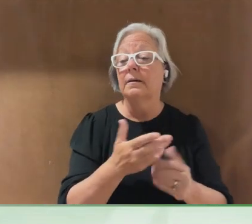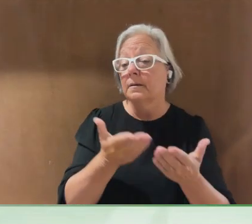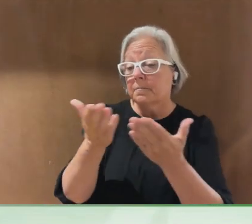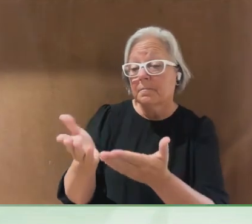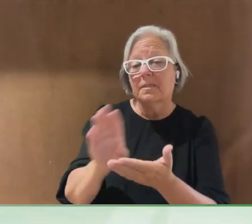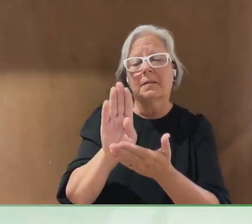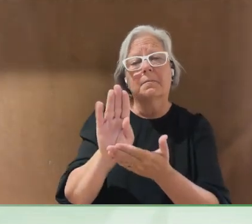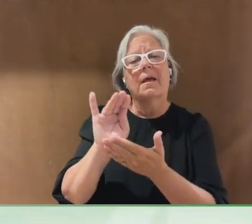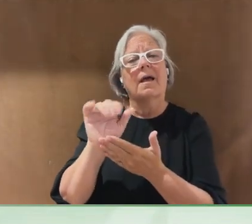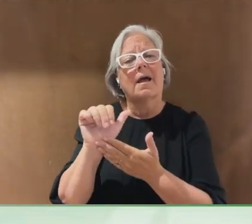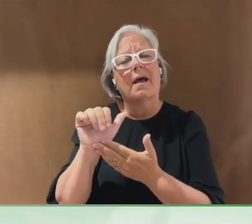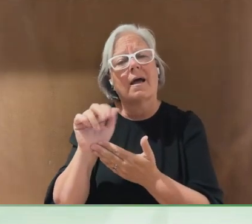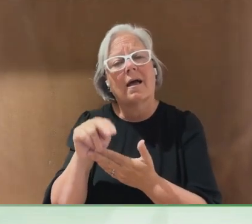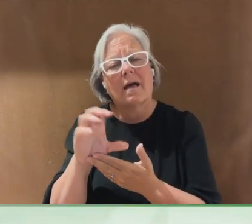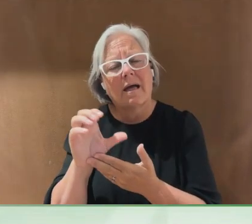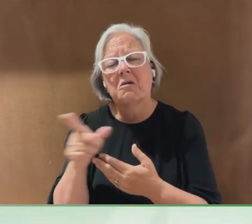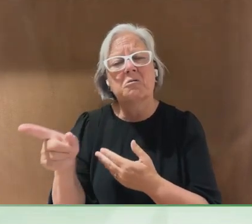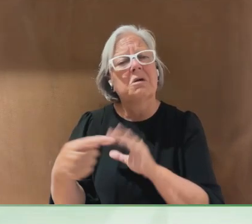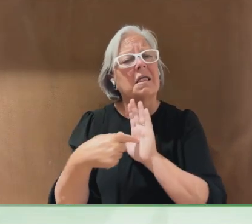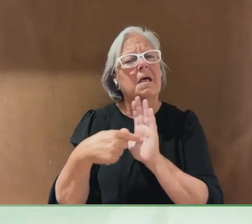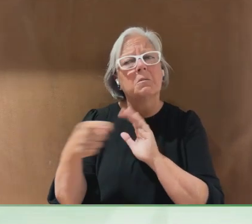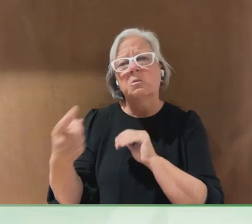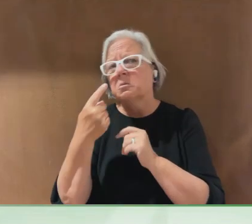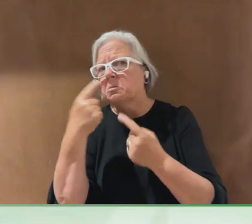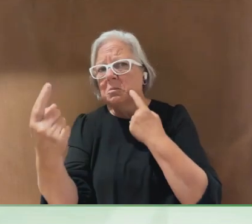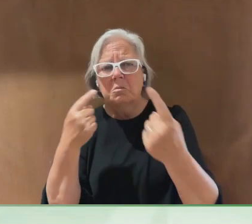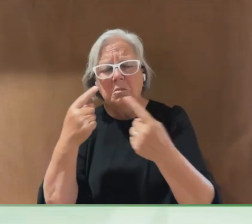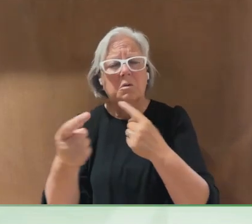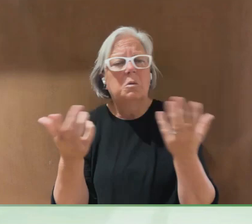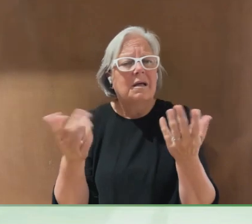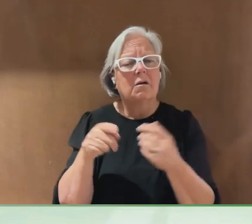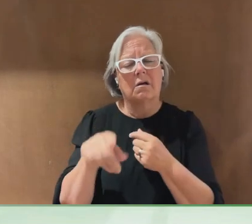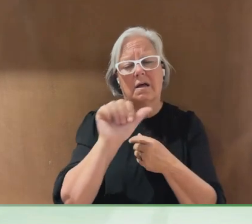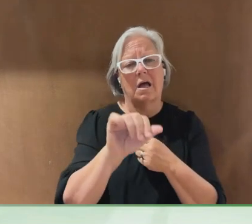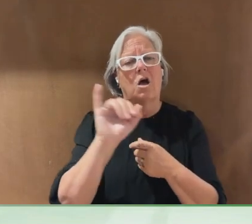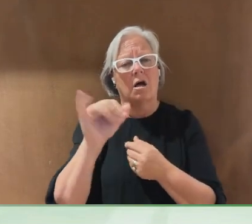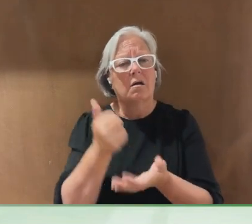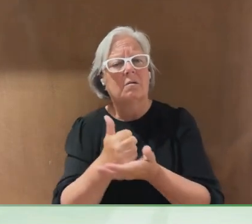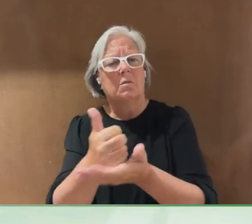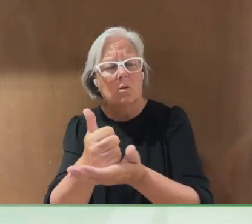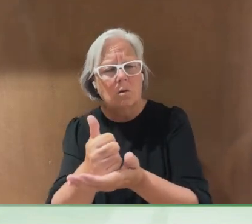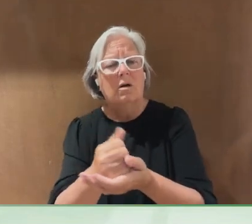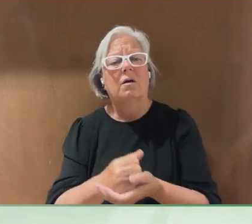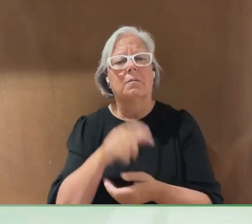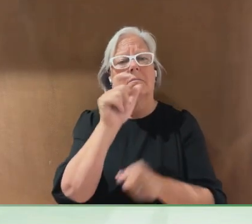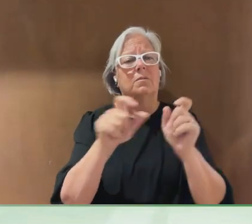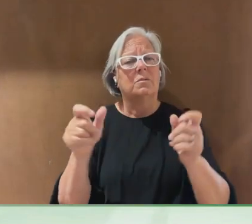examples that you've seen and come across where AI is supporting people with disabilities well in the workplace?